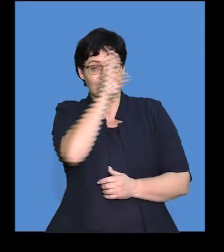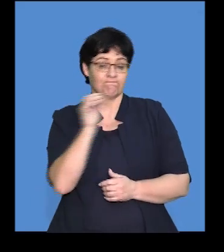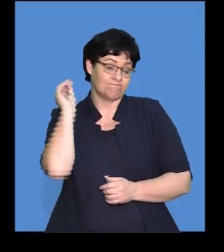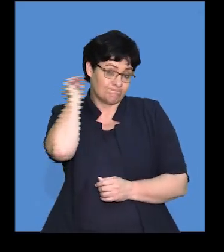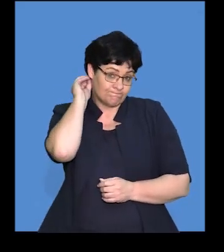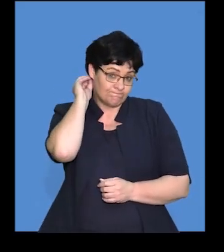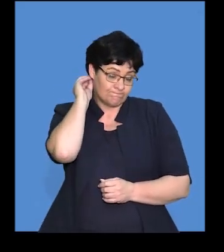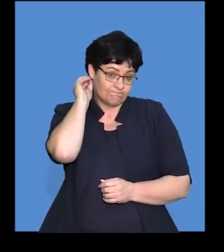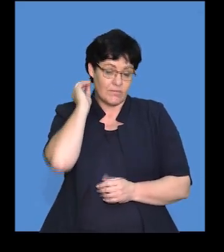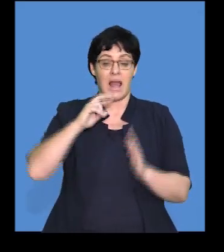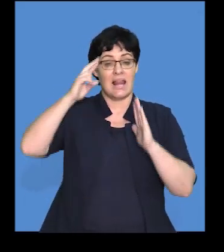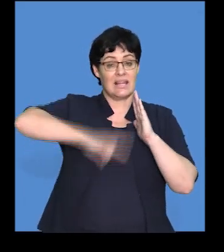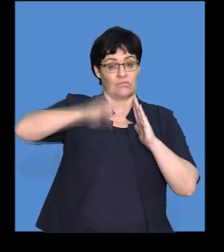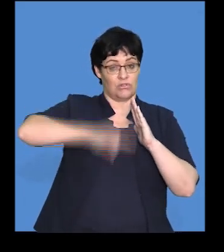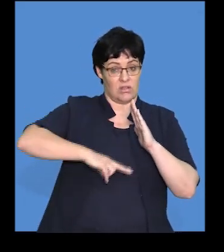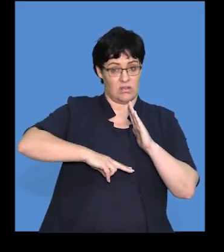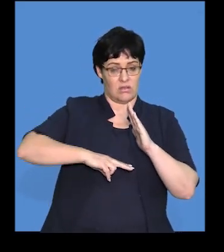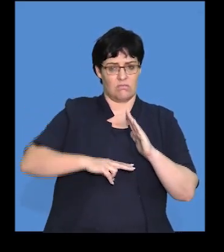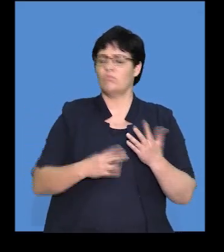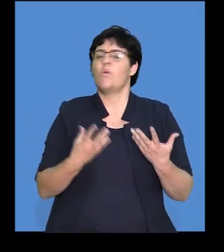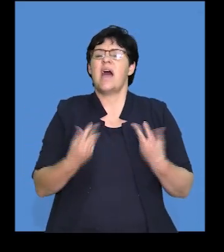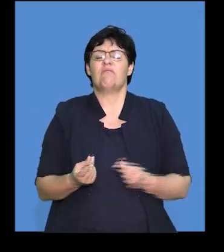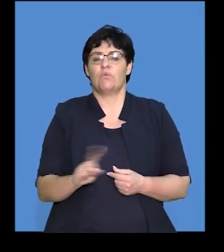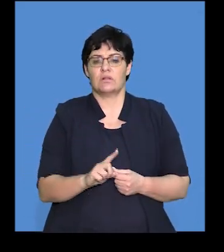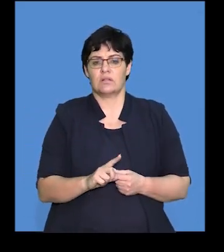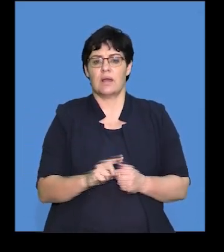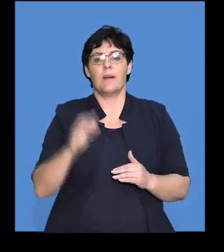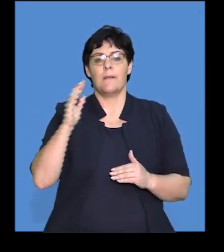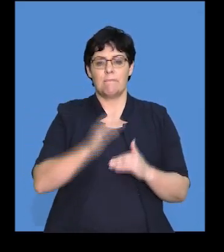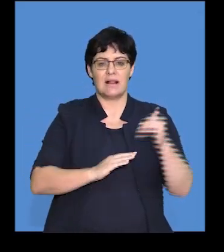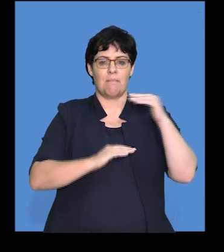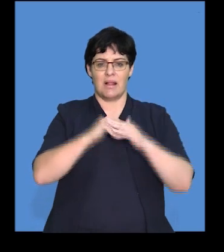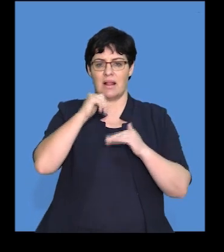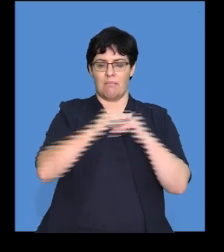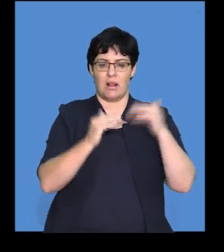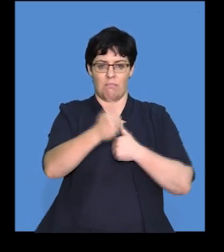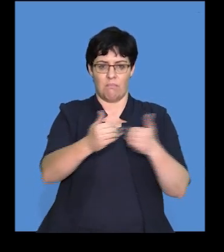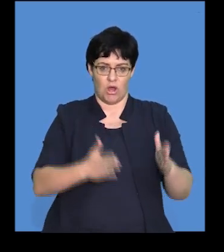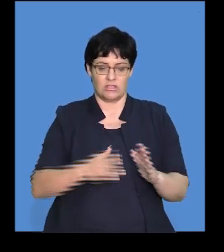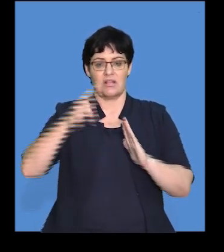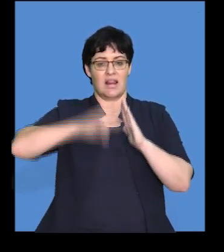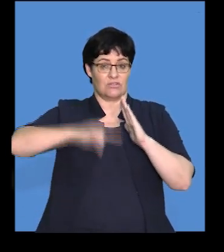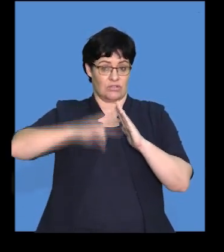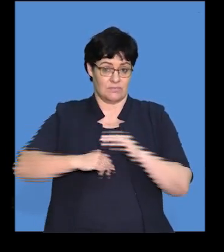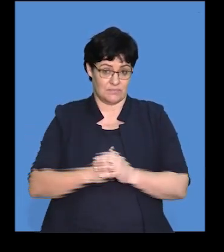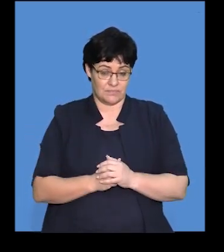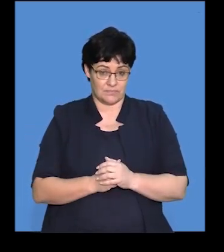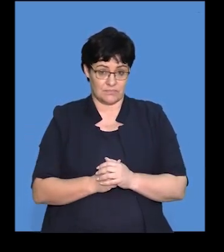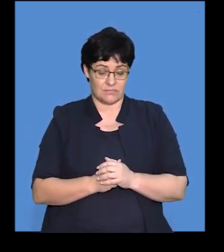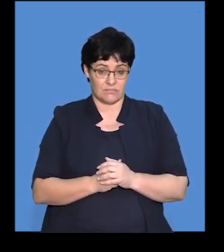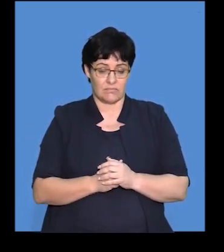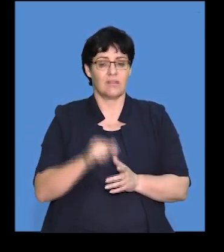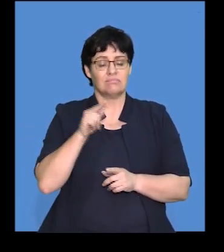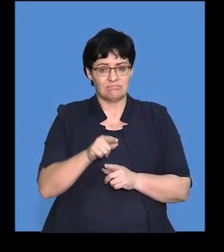Please remember, in literature, we have got what we call building blocks of literature. Now, this